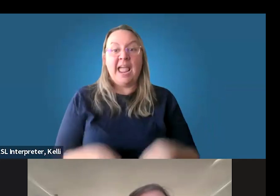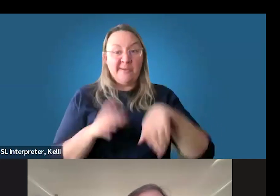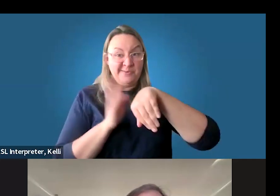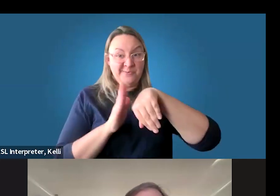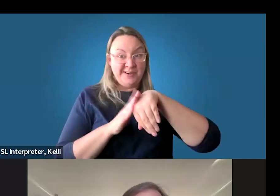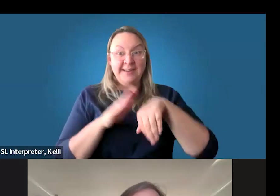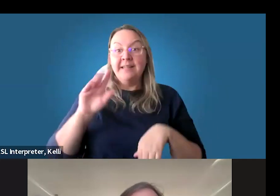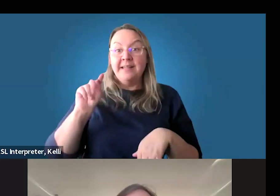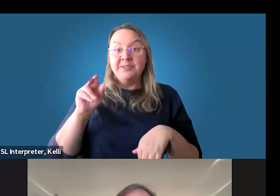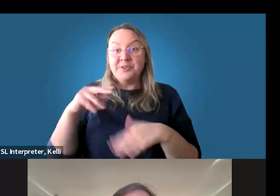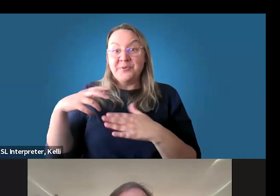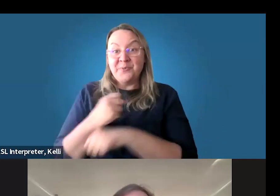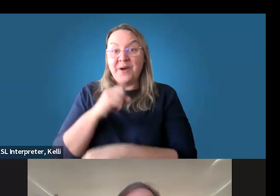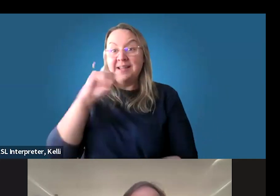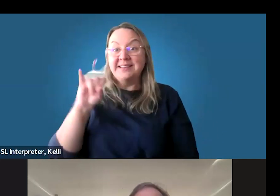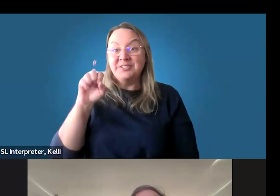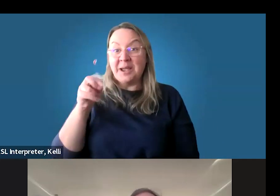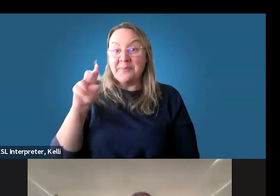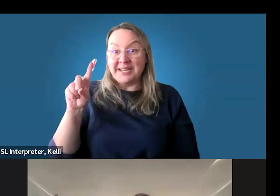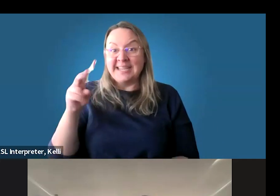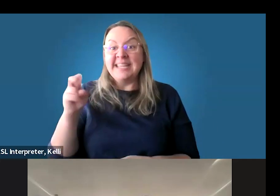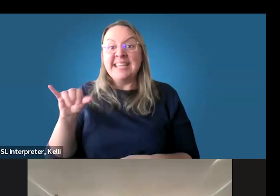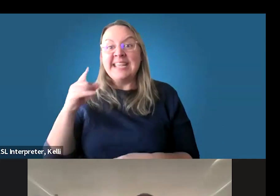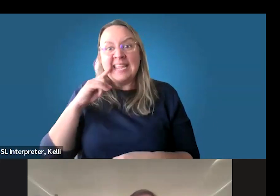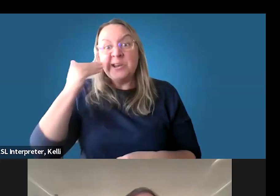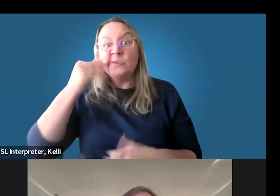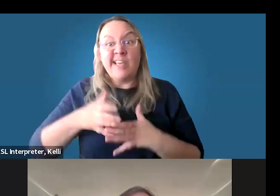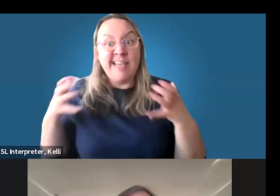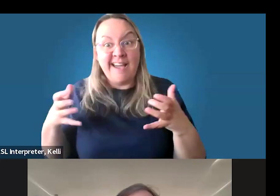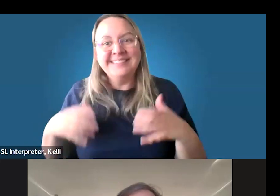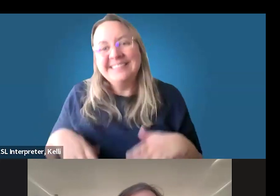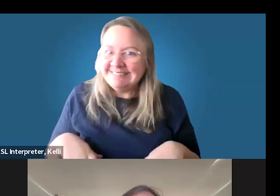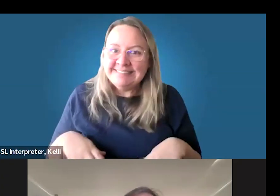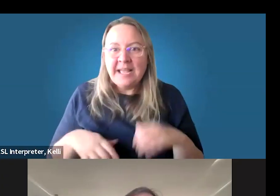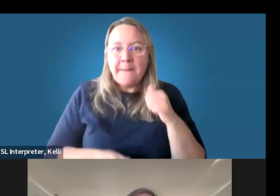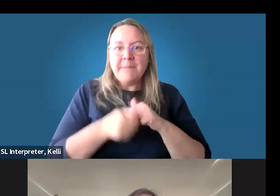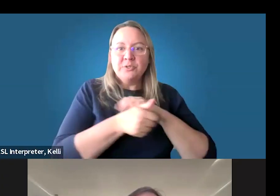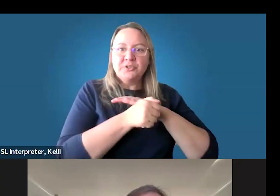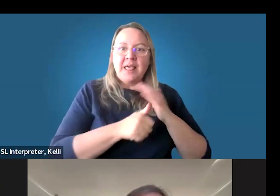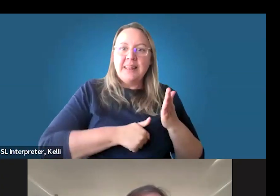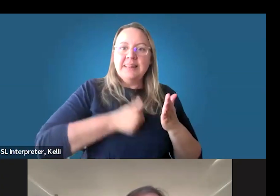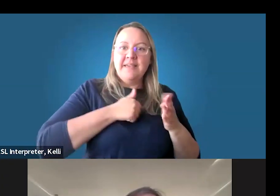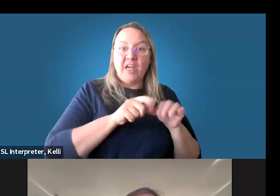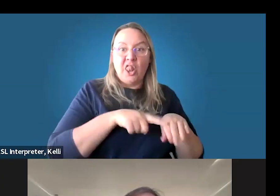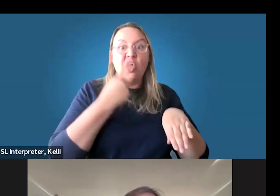everybody, Tristan won Jeopardy, so he knows a lot. I know that most turtles live a very long